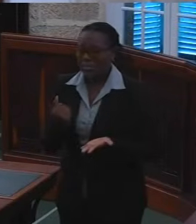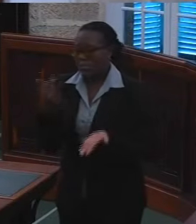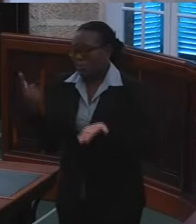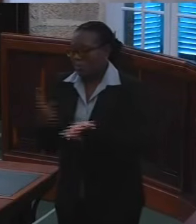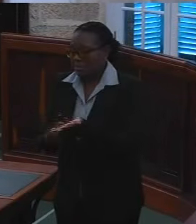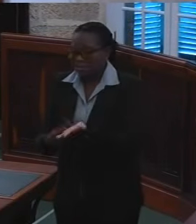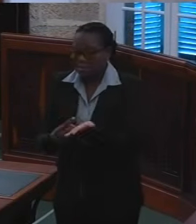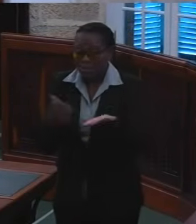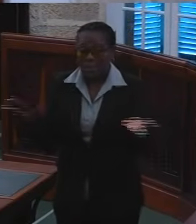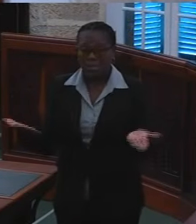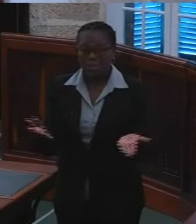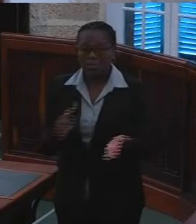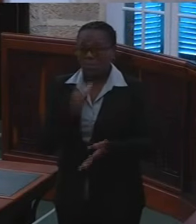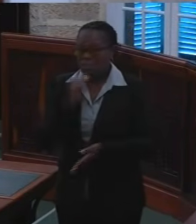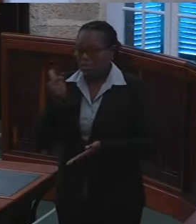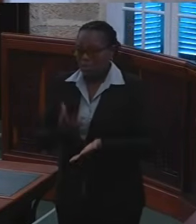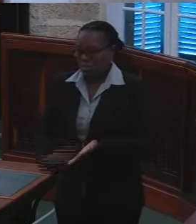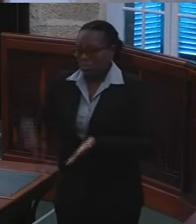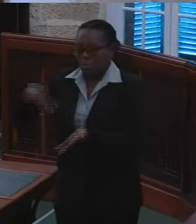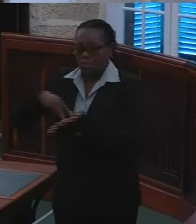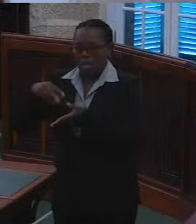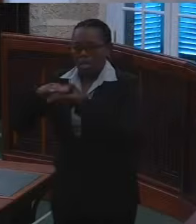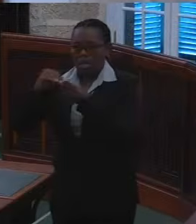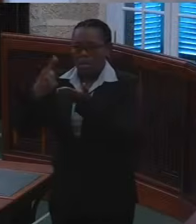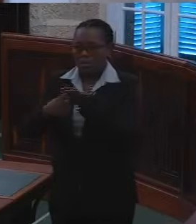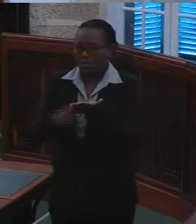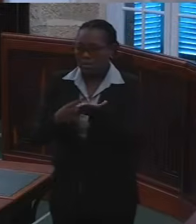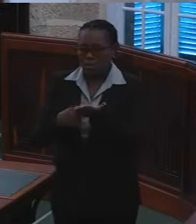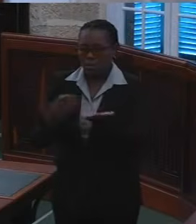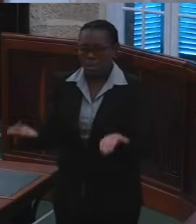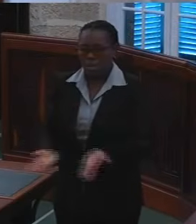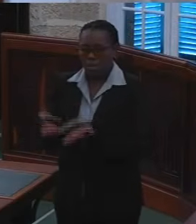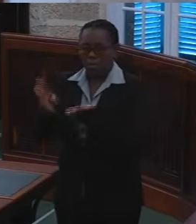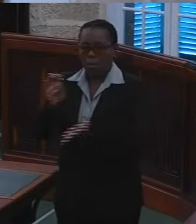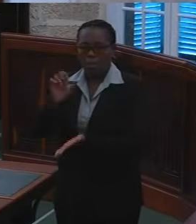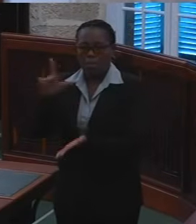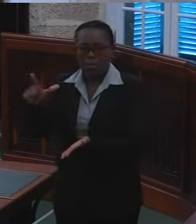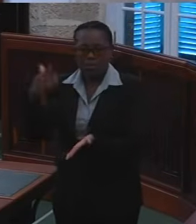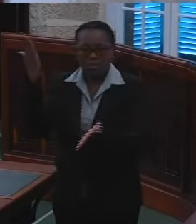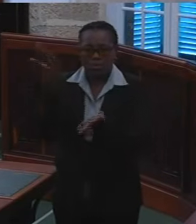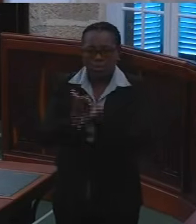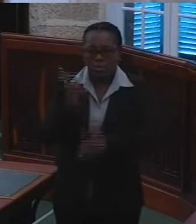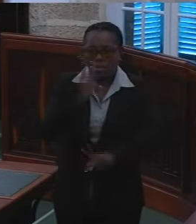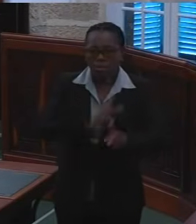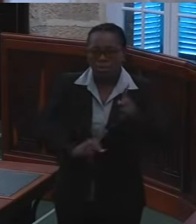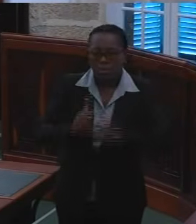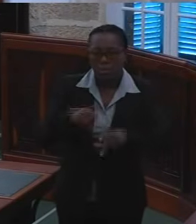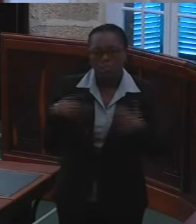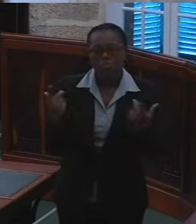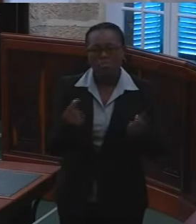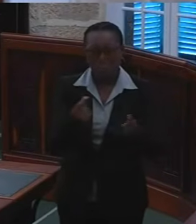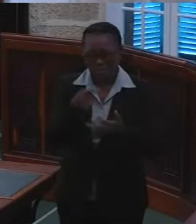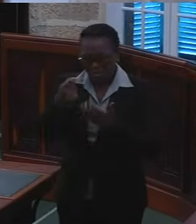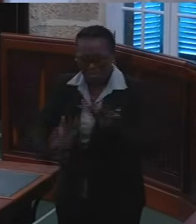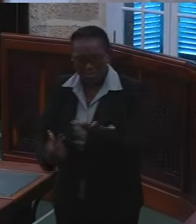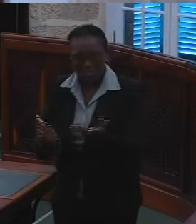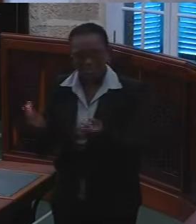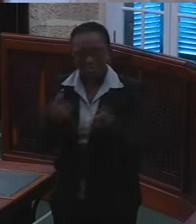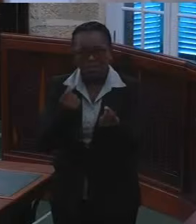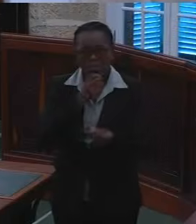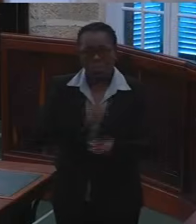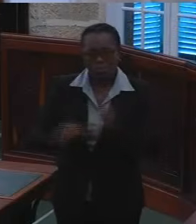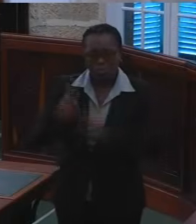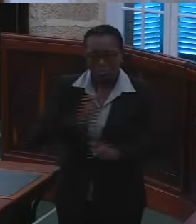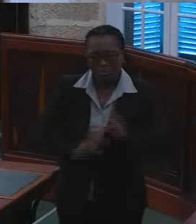here. I should not be having a conversation where I'm bringing a bill to stop persons from doing all these things to those